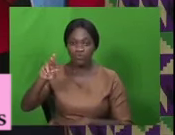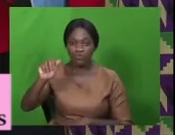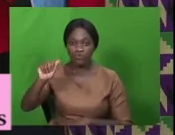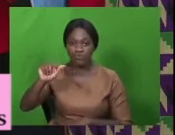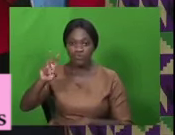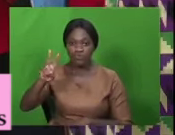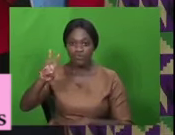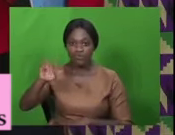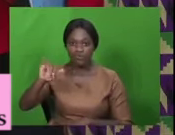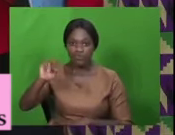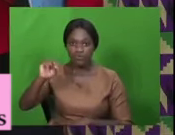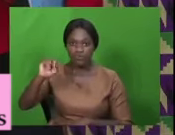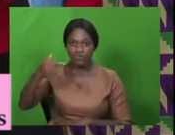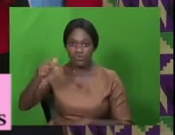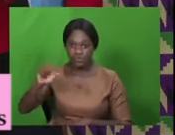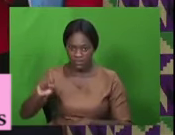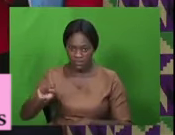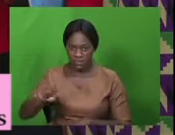the Diplomatic Corps.